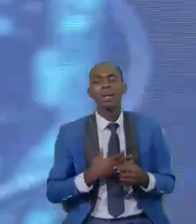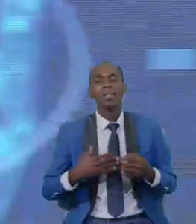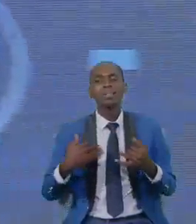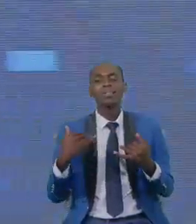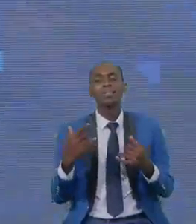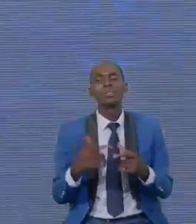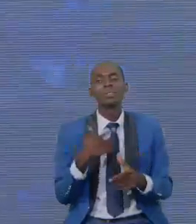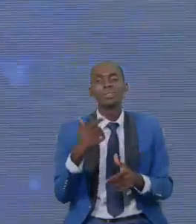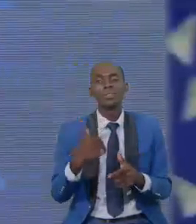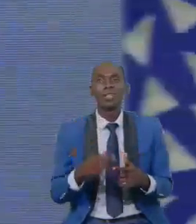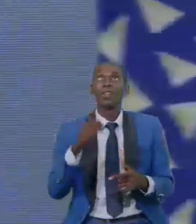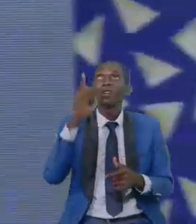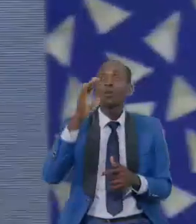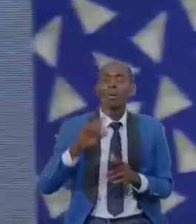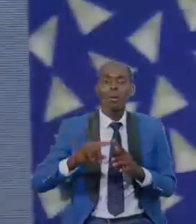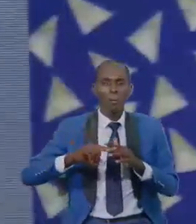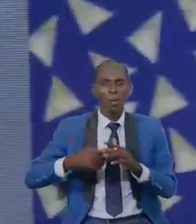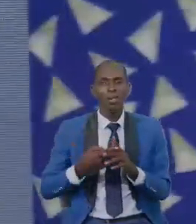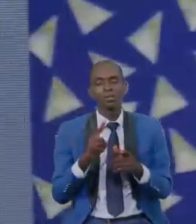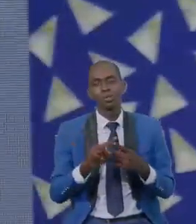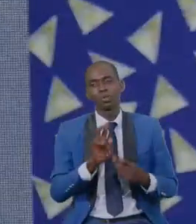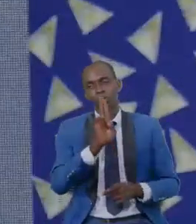God began to use me.